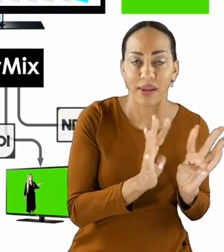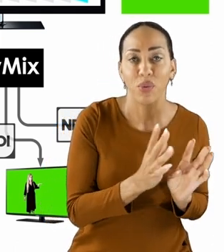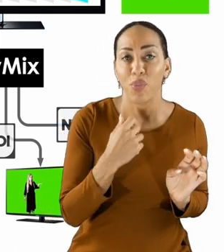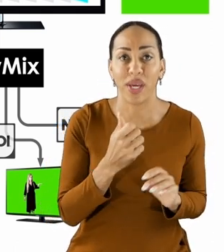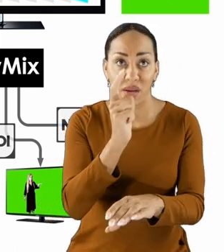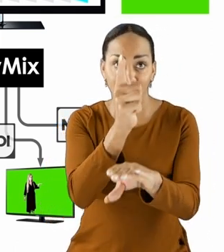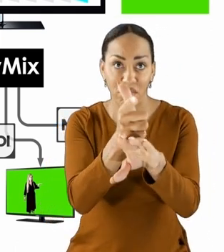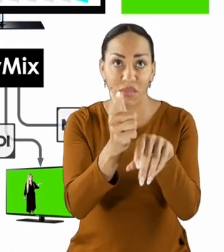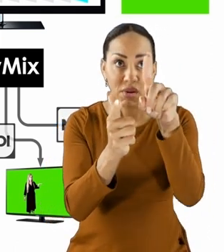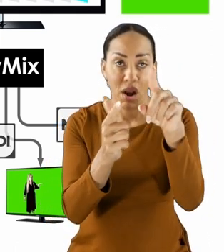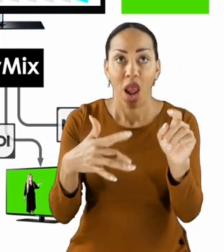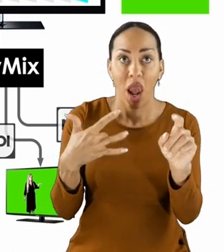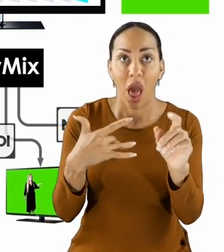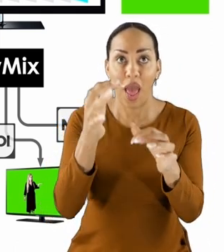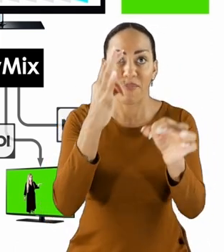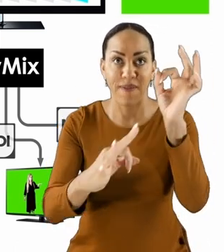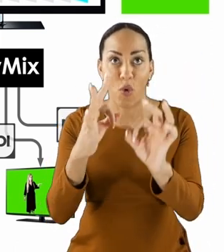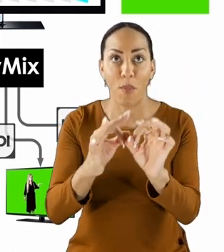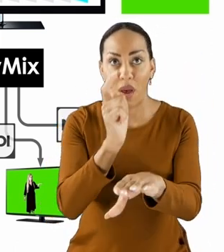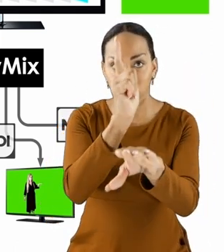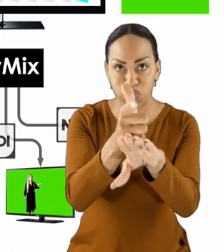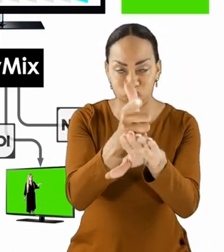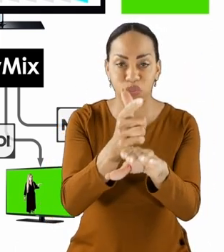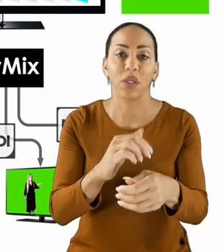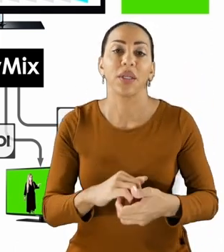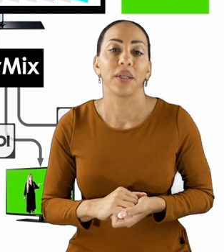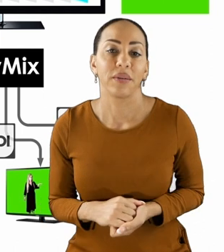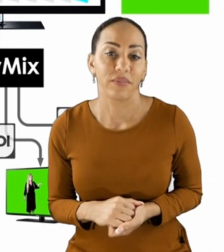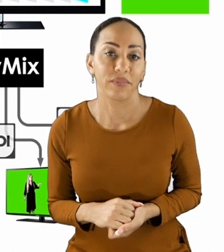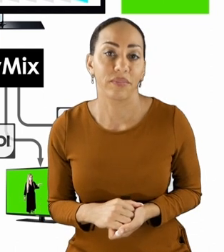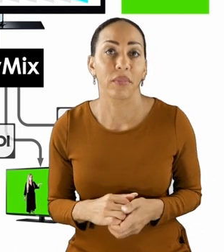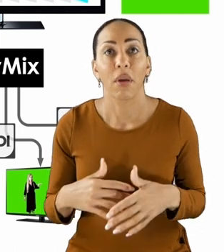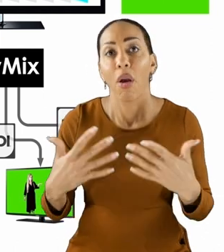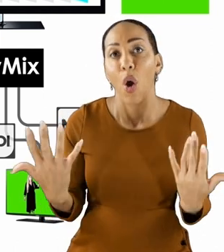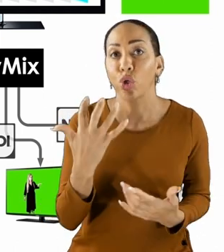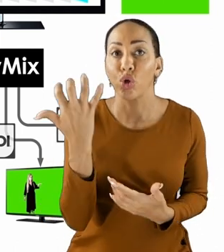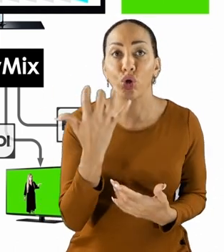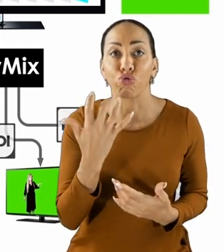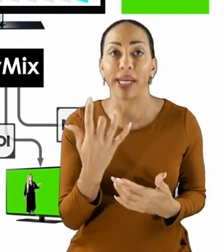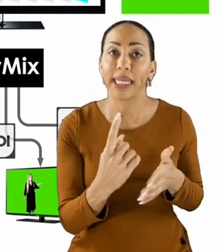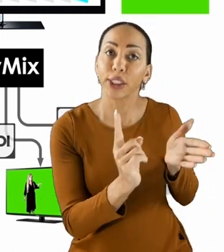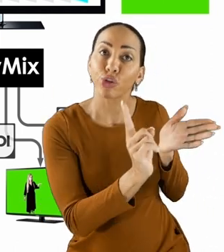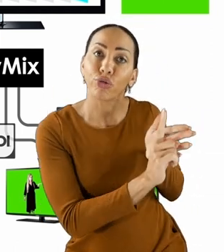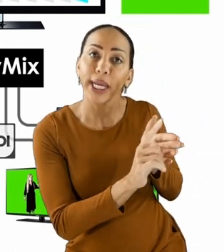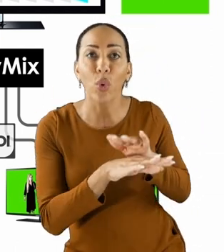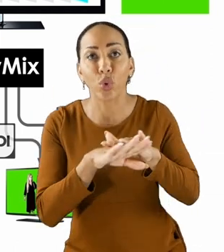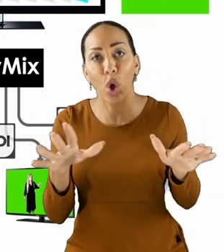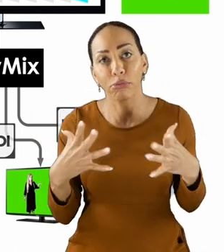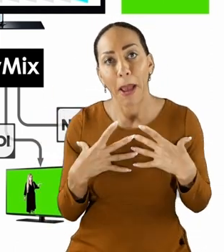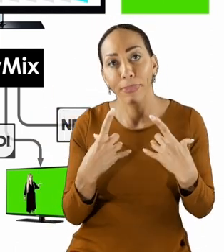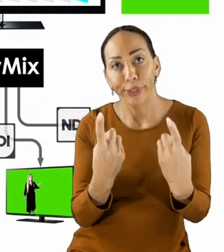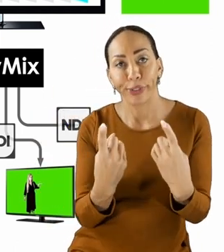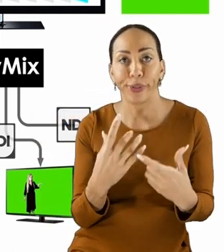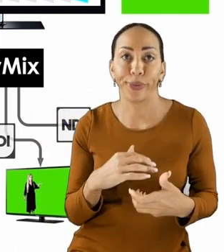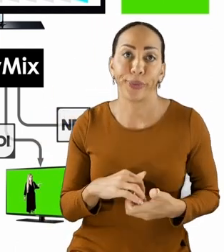from the Teams meeting. We can come in with a live camera of a live performer on stage in the space, either on a